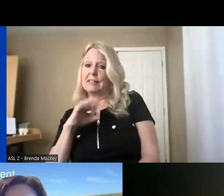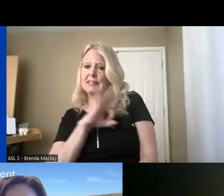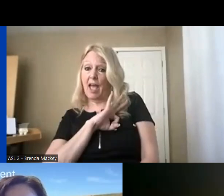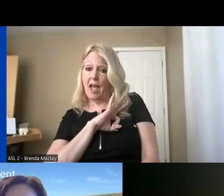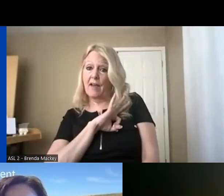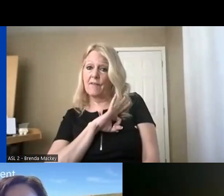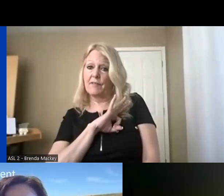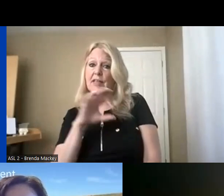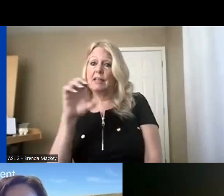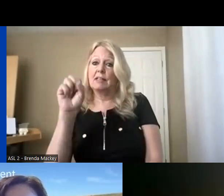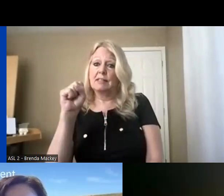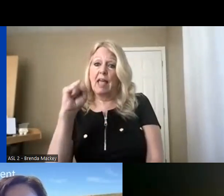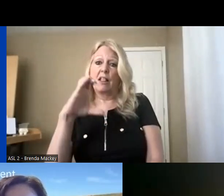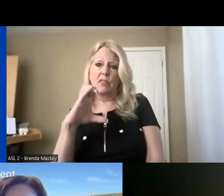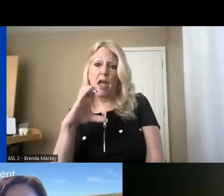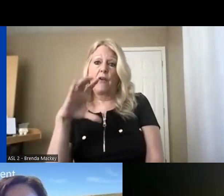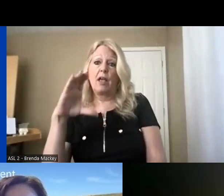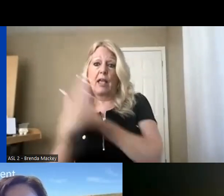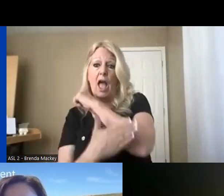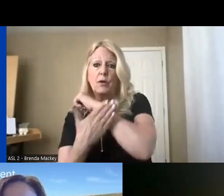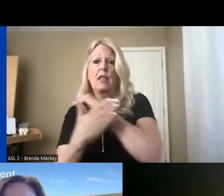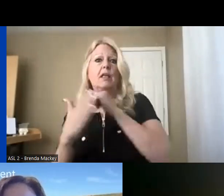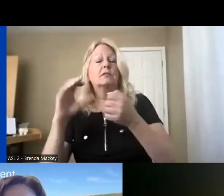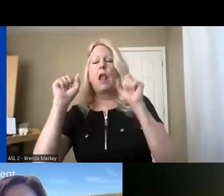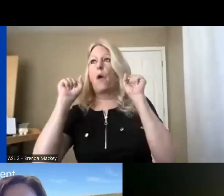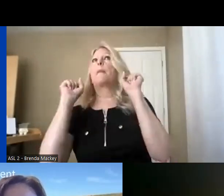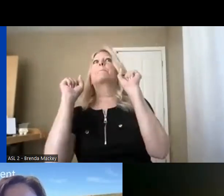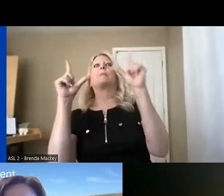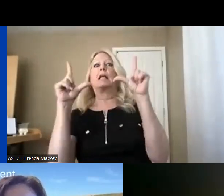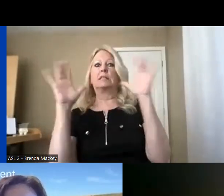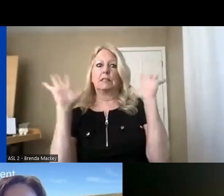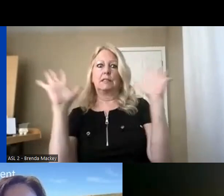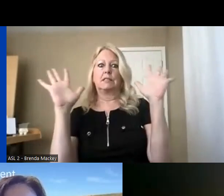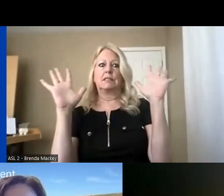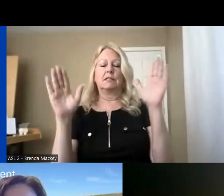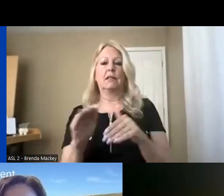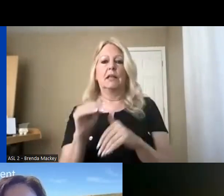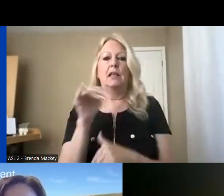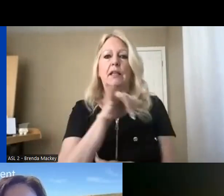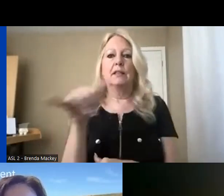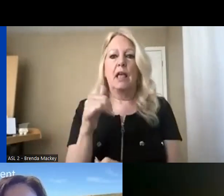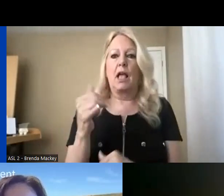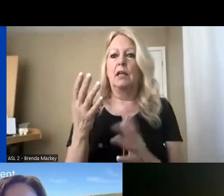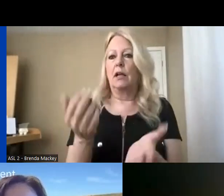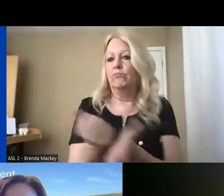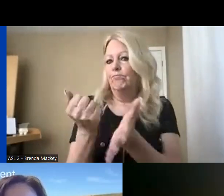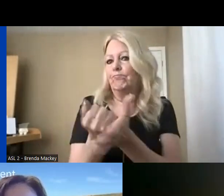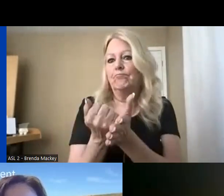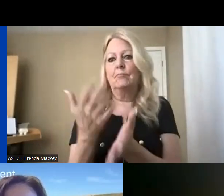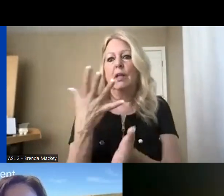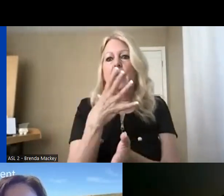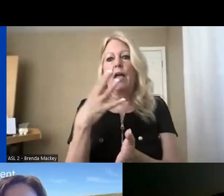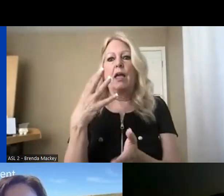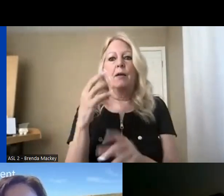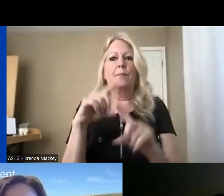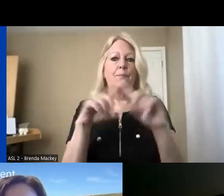Santa Clara County that I talked to, amazing, and coming out of COVID, doing all these things and really wanting to be helpful.